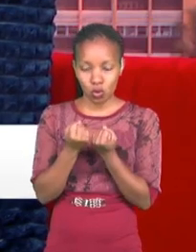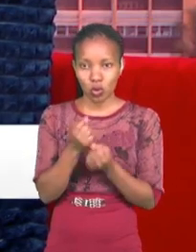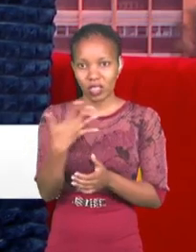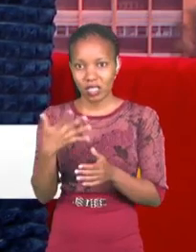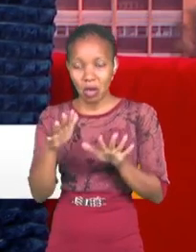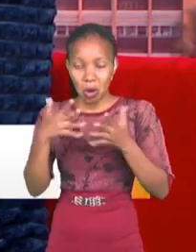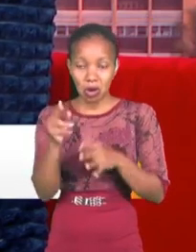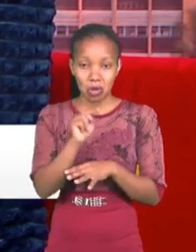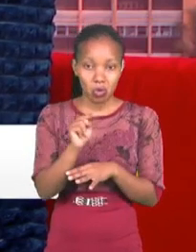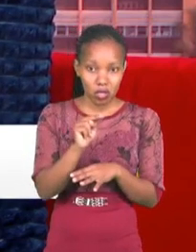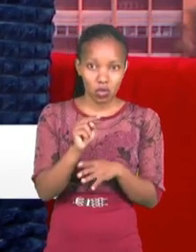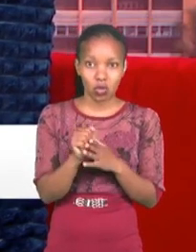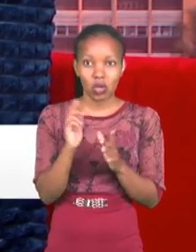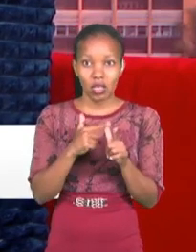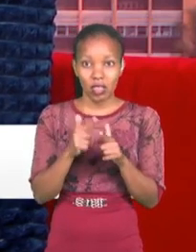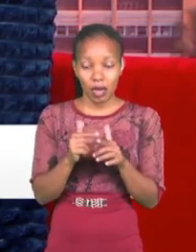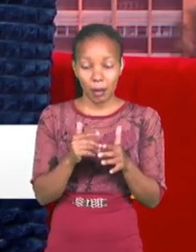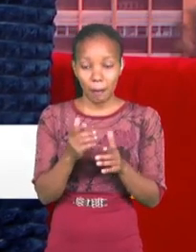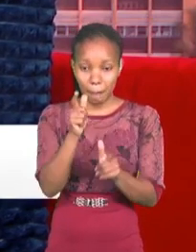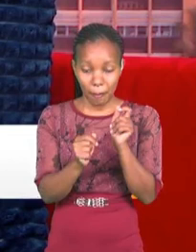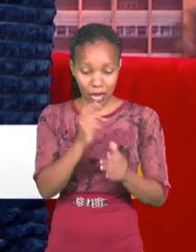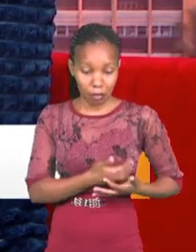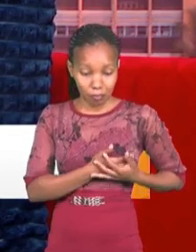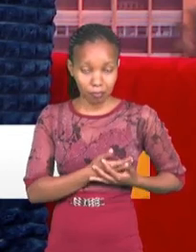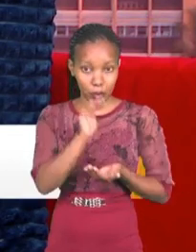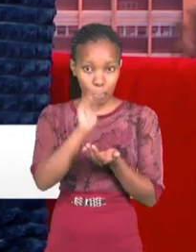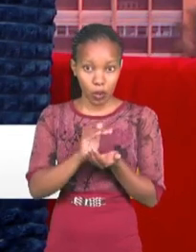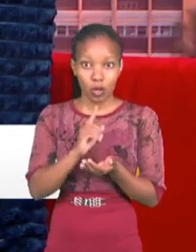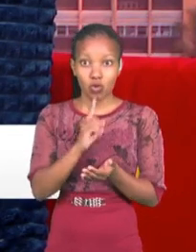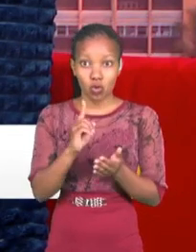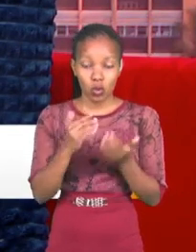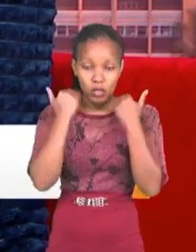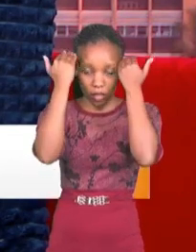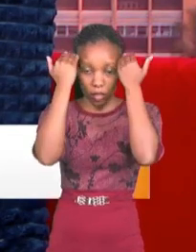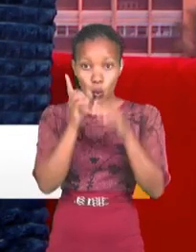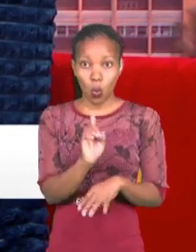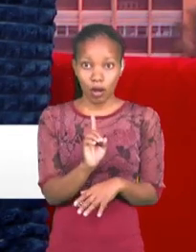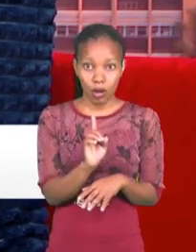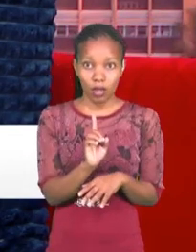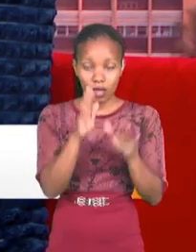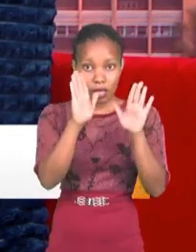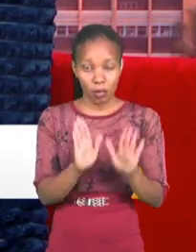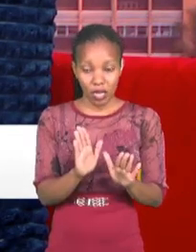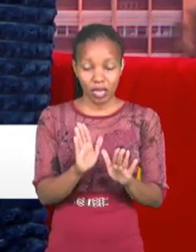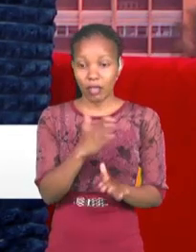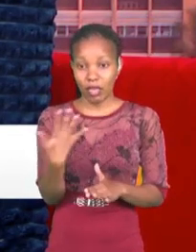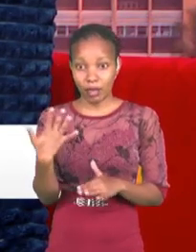nutritional factors, breast milk decreases. So stress is one of the most important